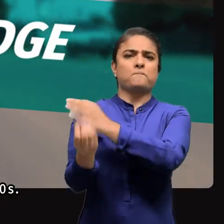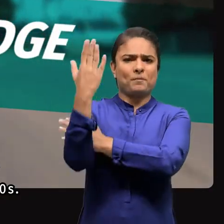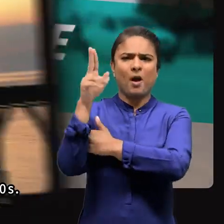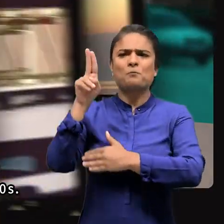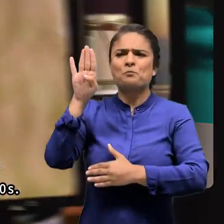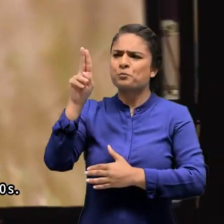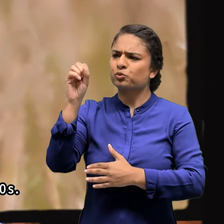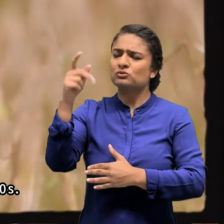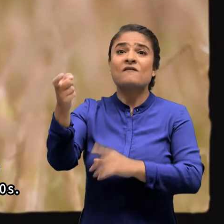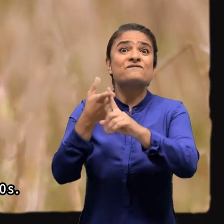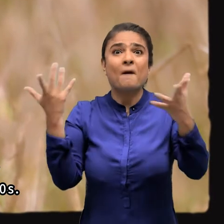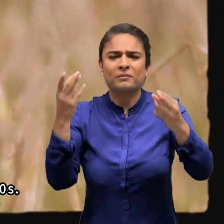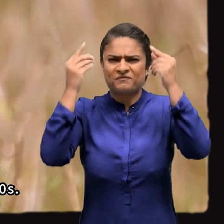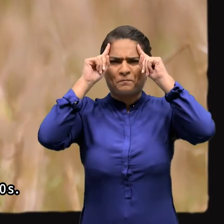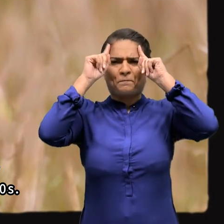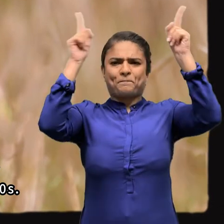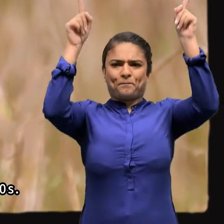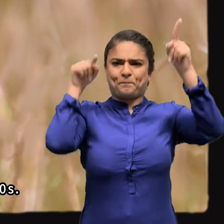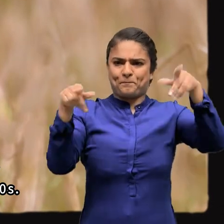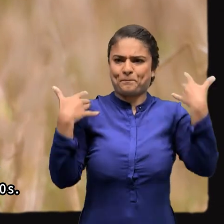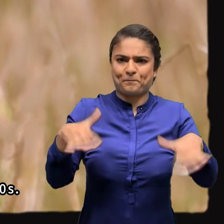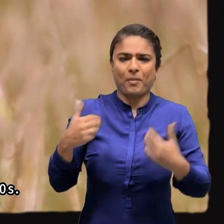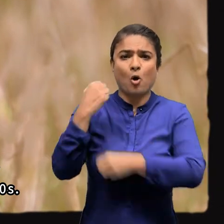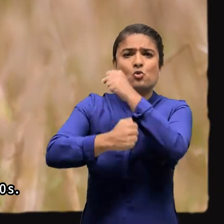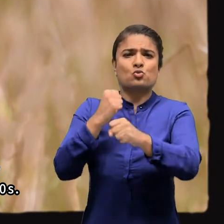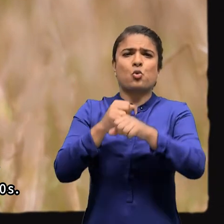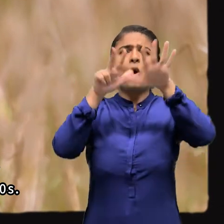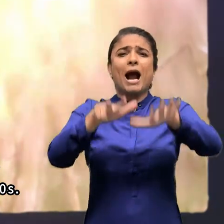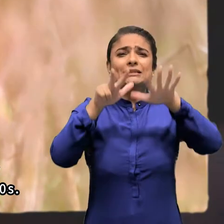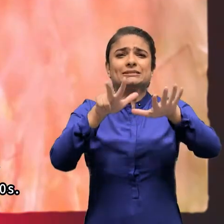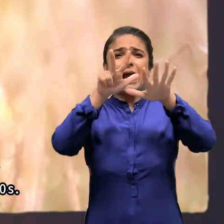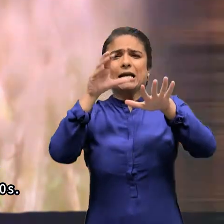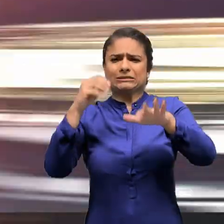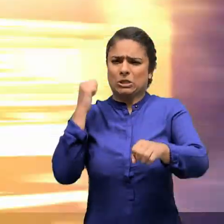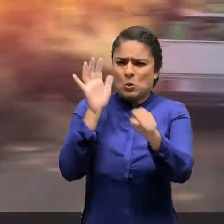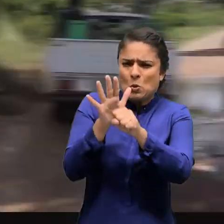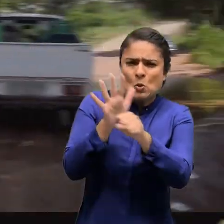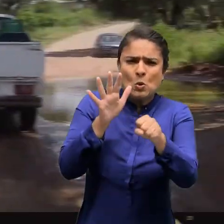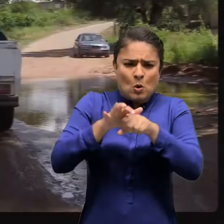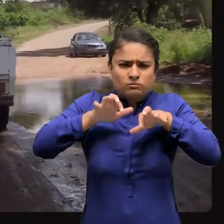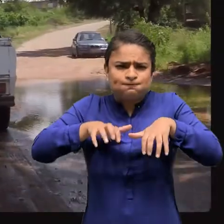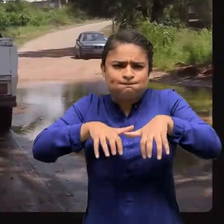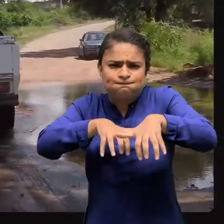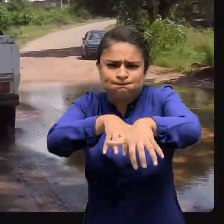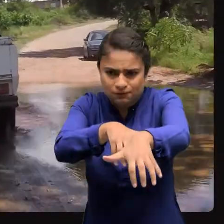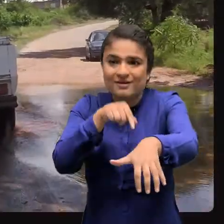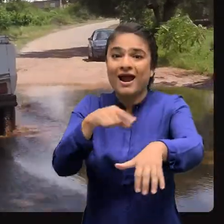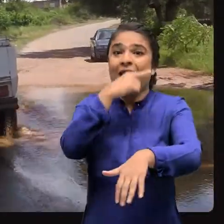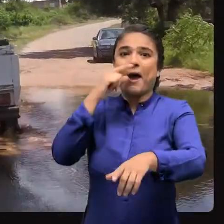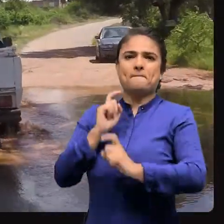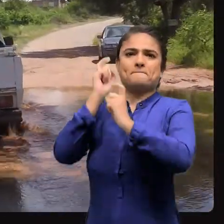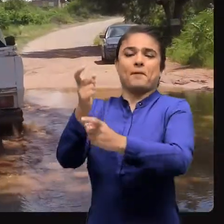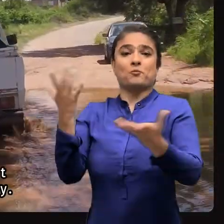came from the large herds of bushbuck found here in the 1880s. Bushbuck Ridge is the home of